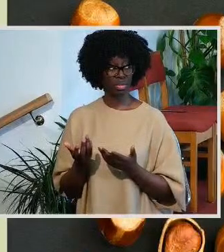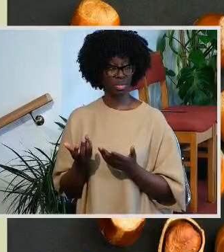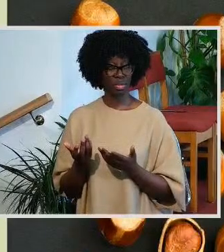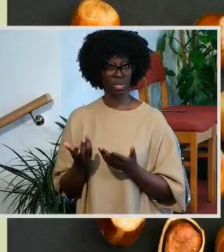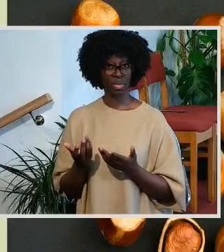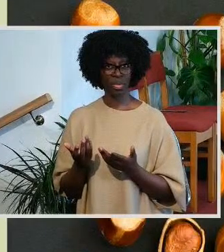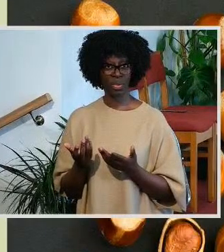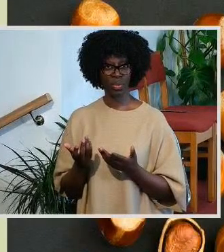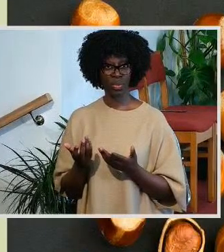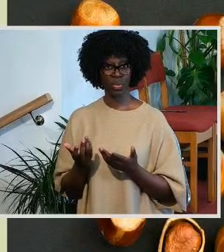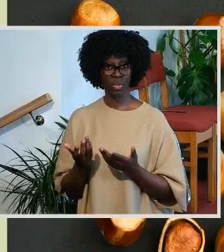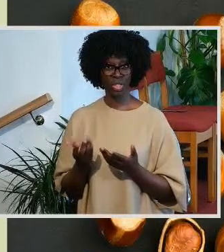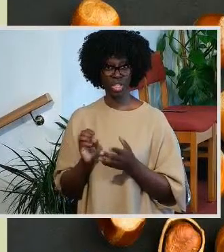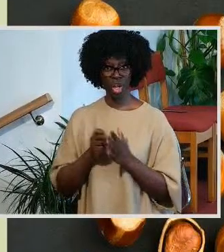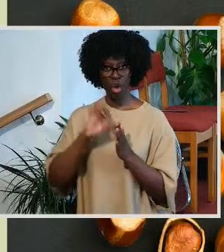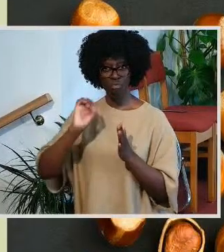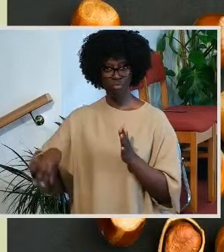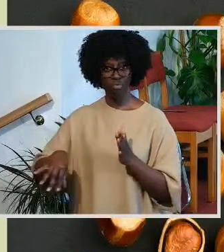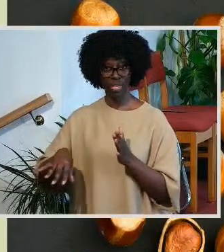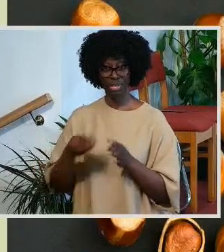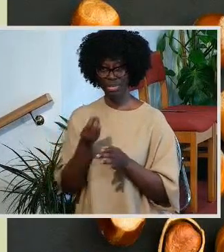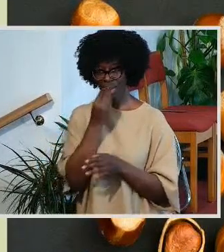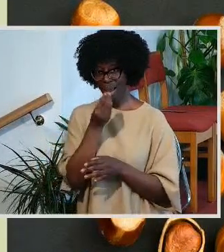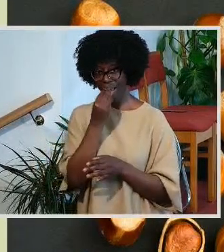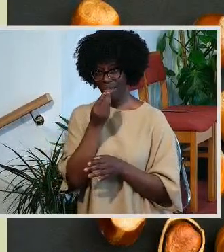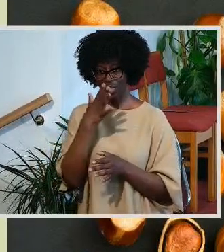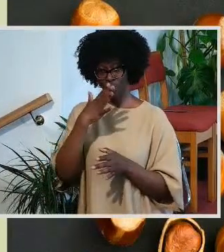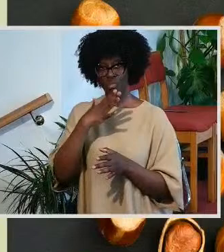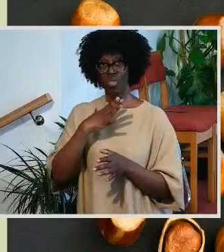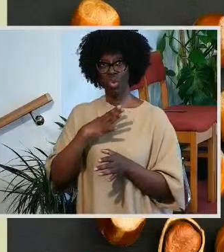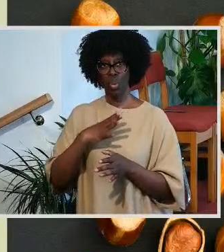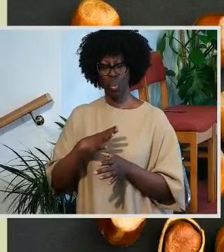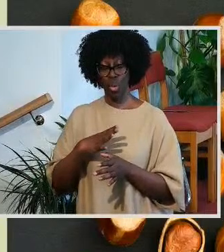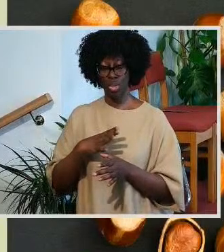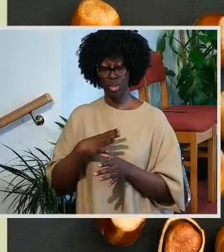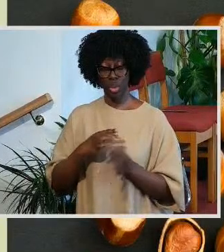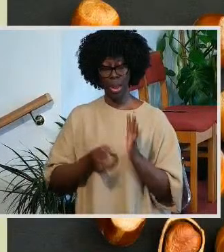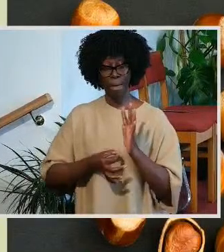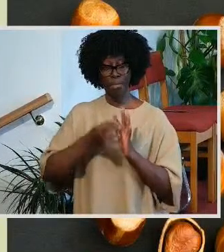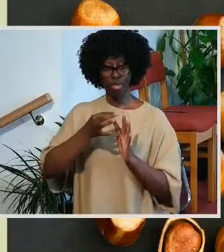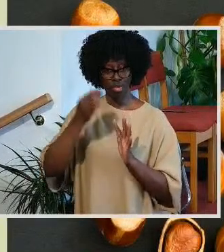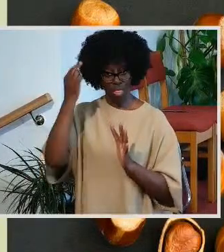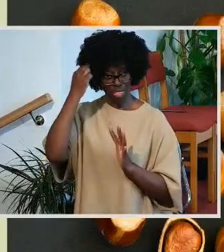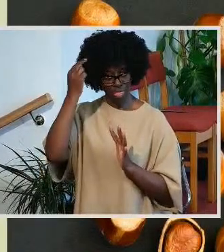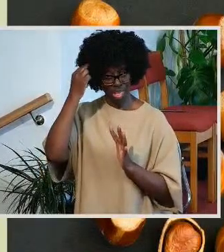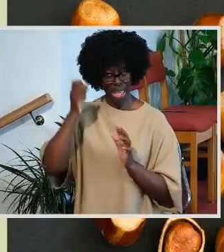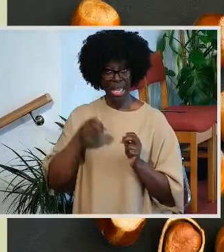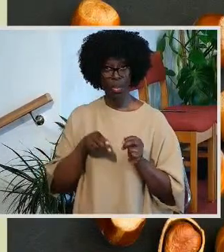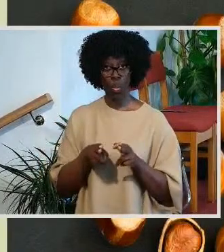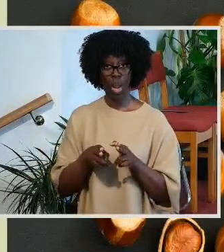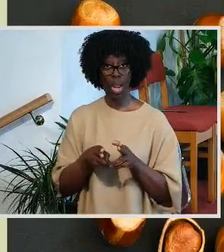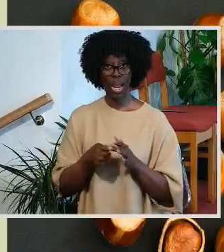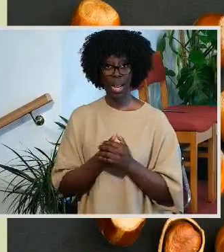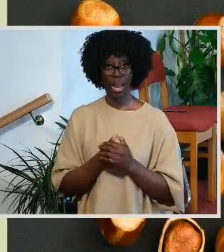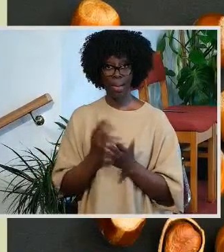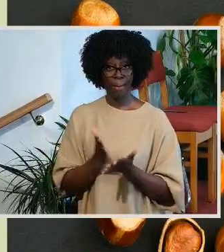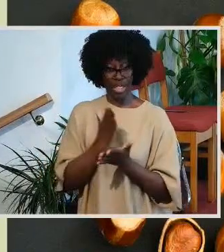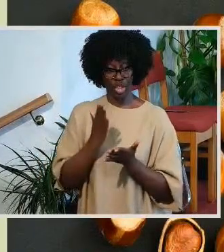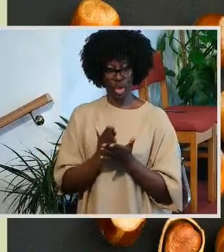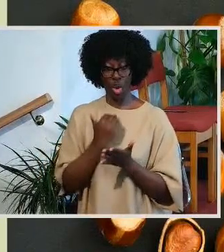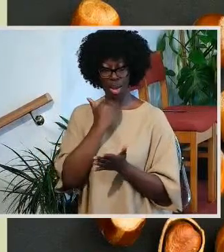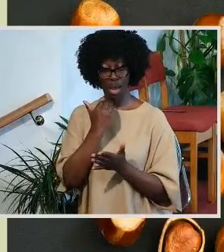processed foods as well. So try to remove those from your diet if you want to increase your cognitive function. Have a diet rich in fruit and vegetables. If